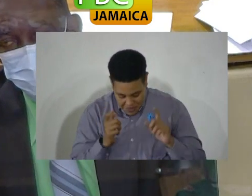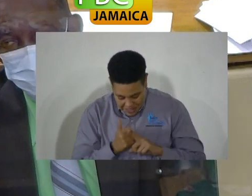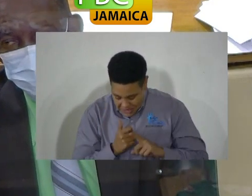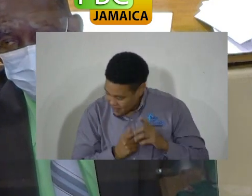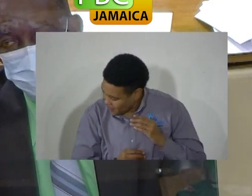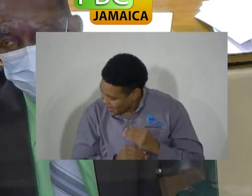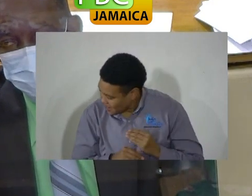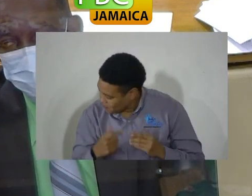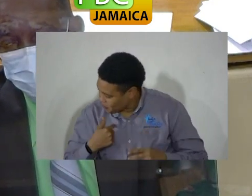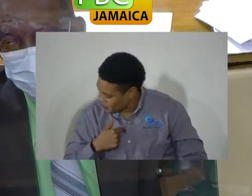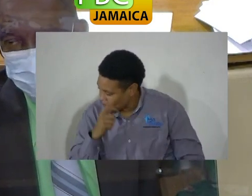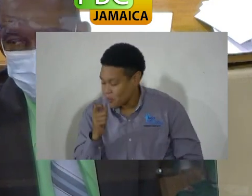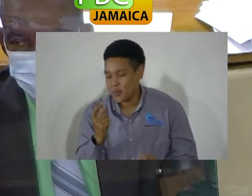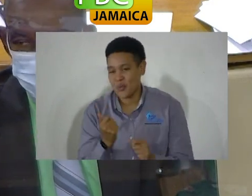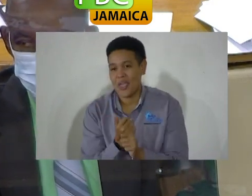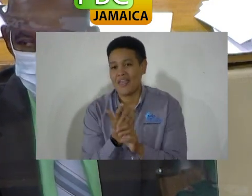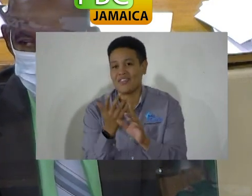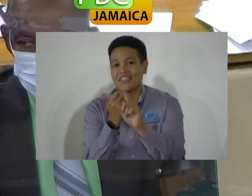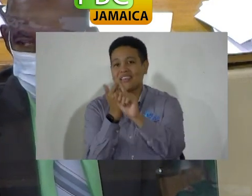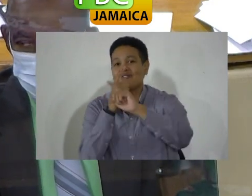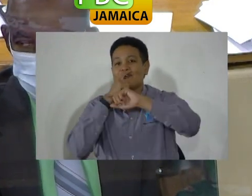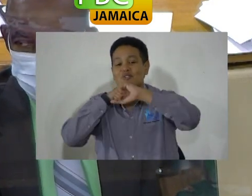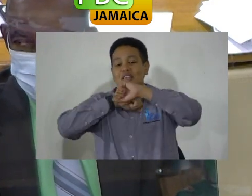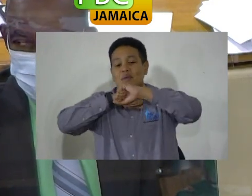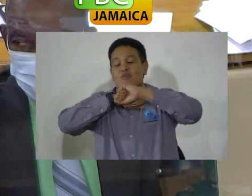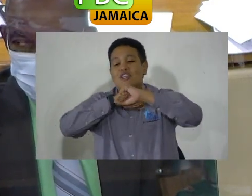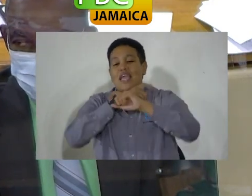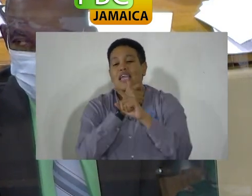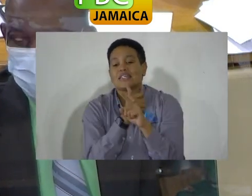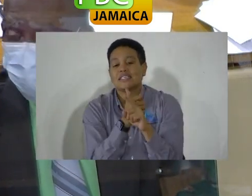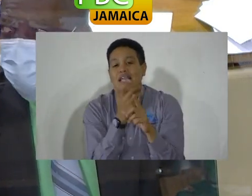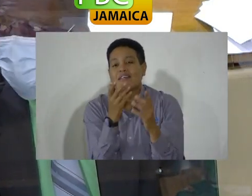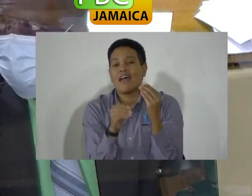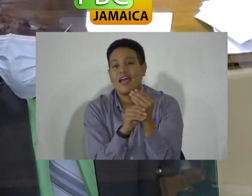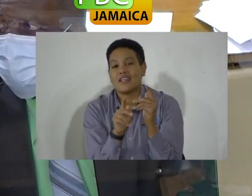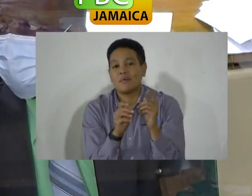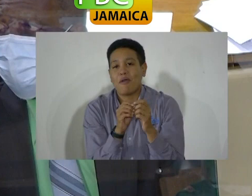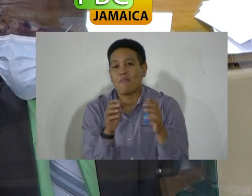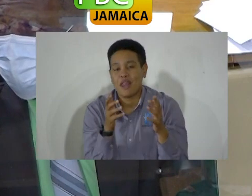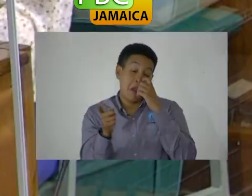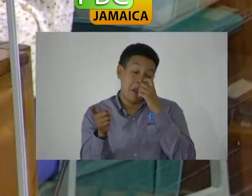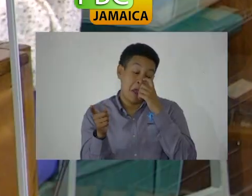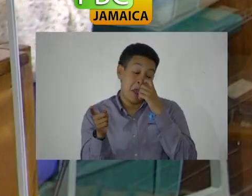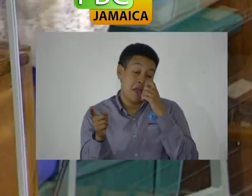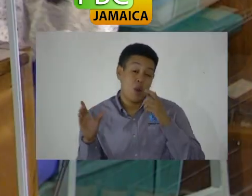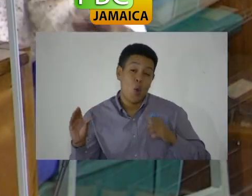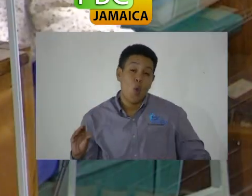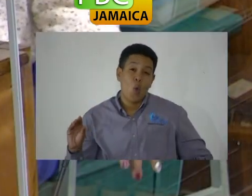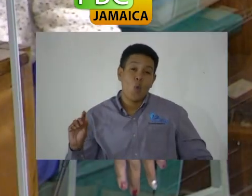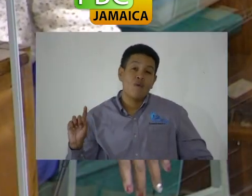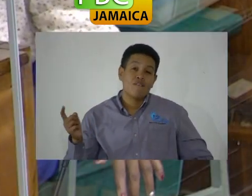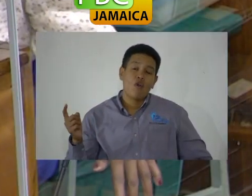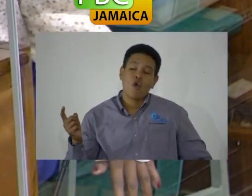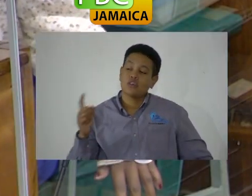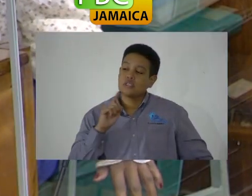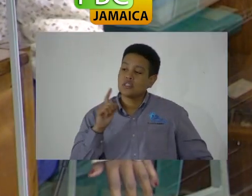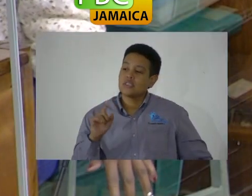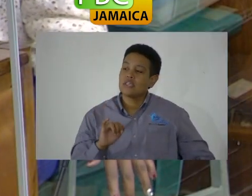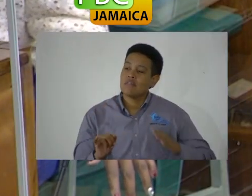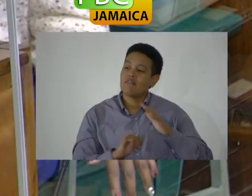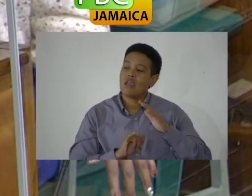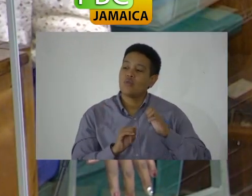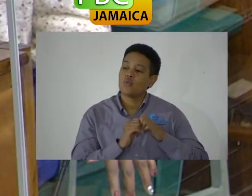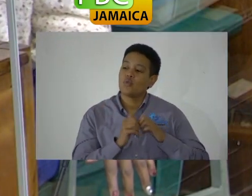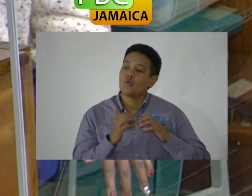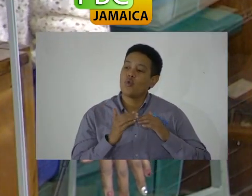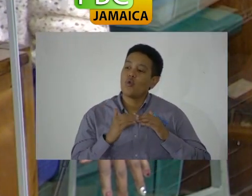that we must do everything to protect the population. Opposition leader Mark Golding